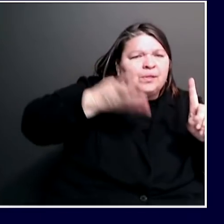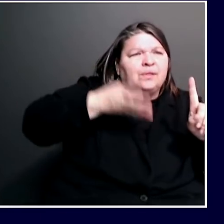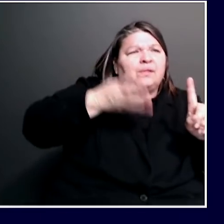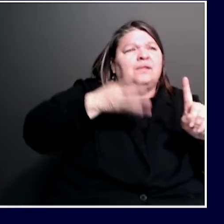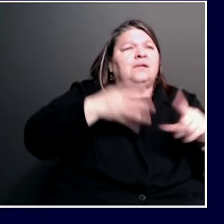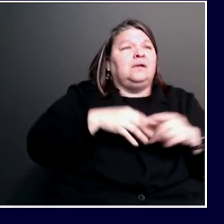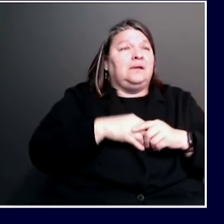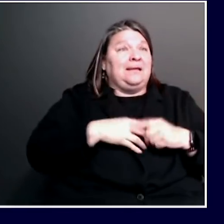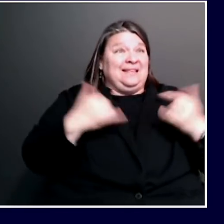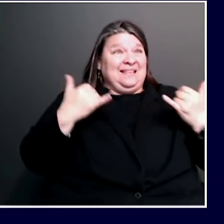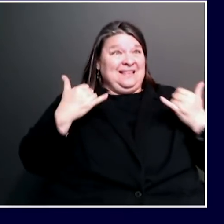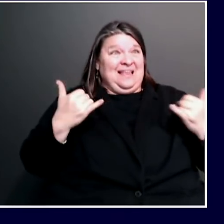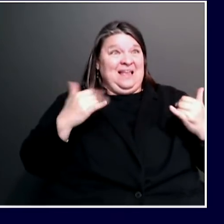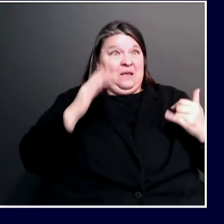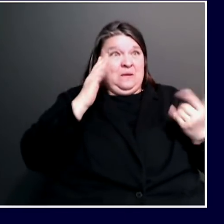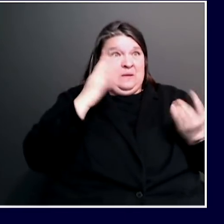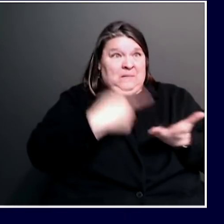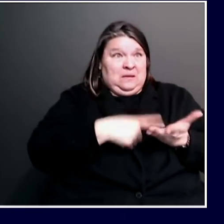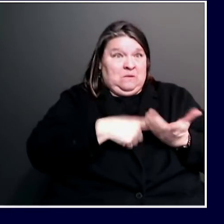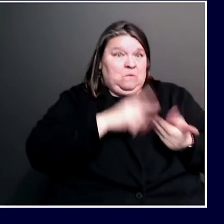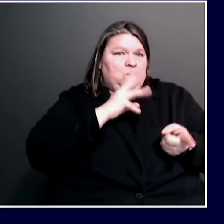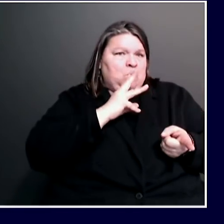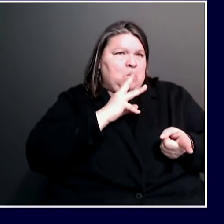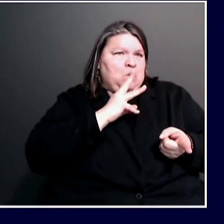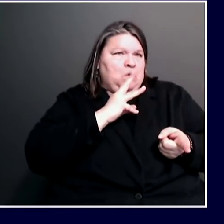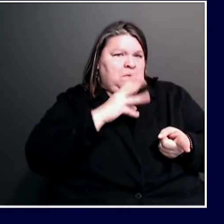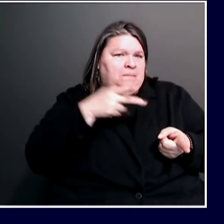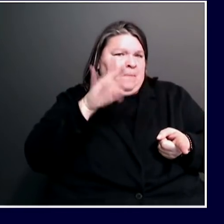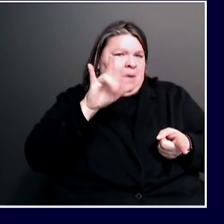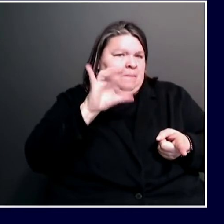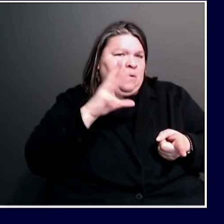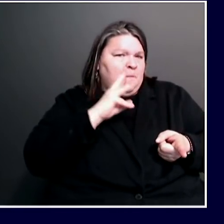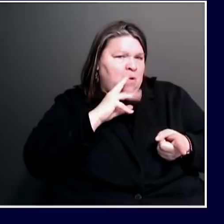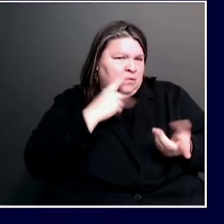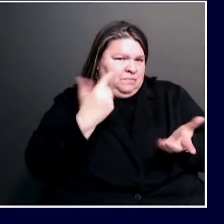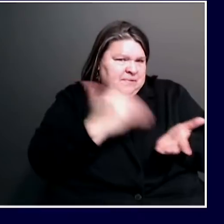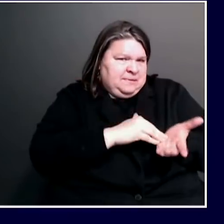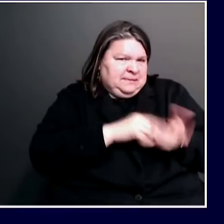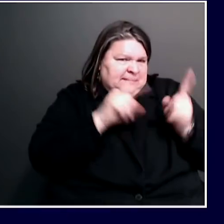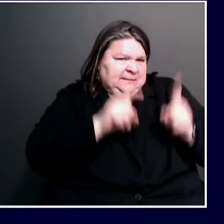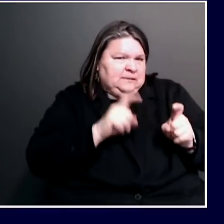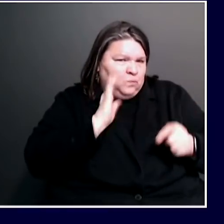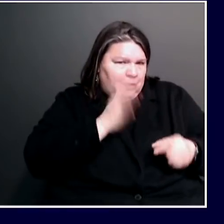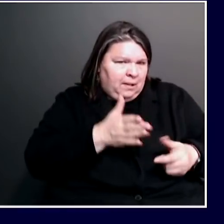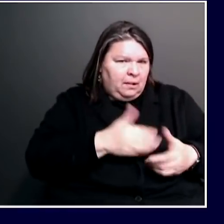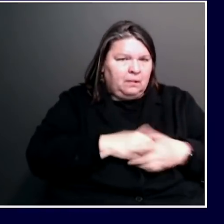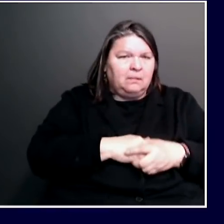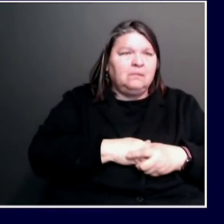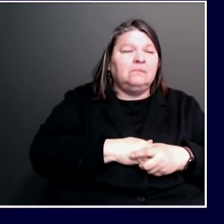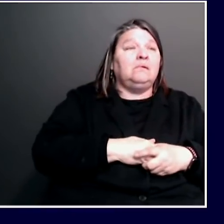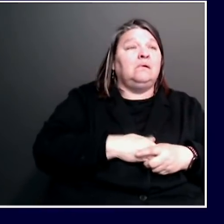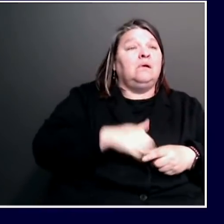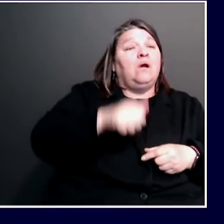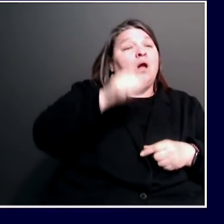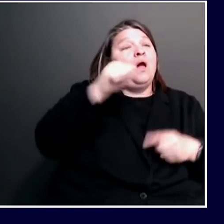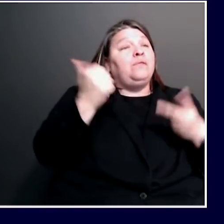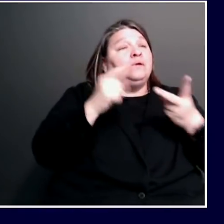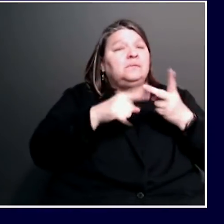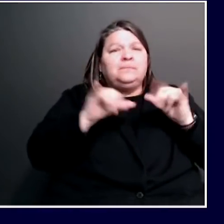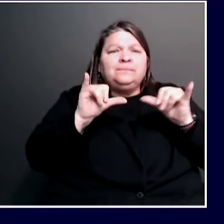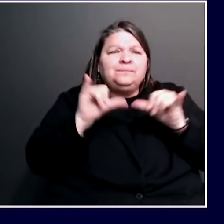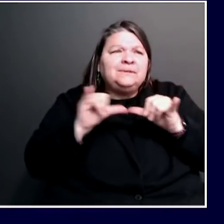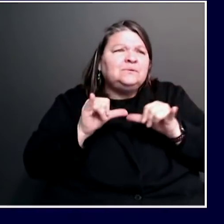week or early next week. But another metric that we use here at the Maine CDC is simply the number